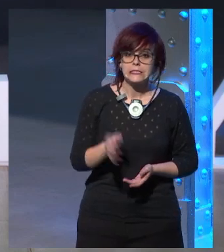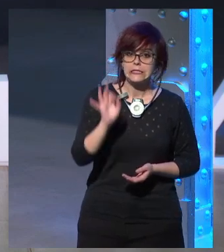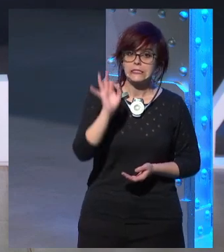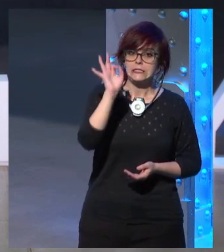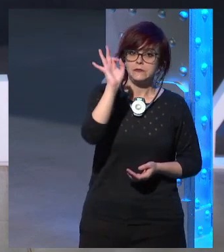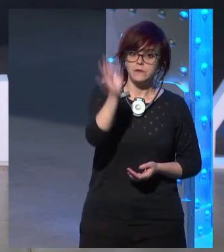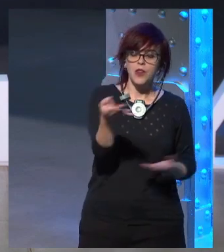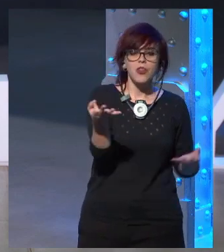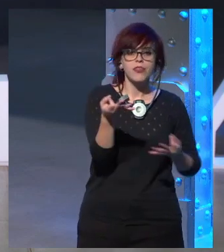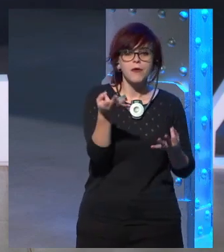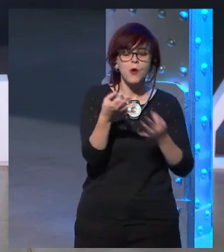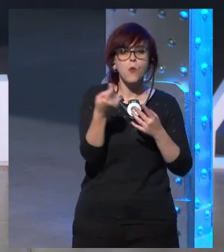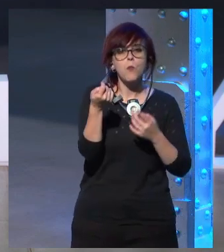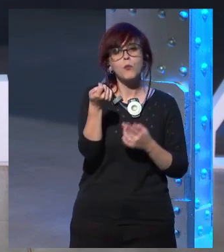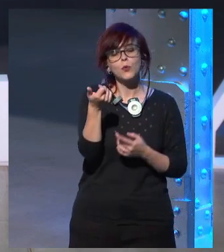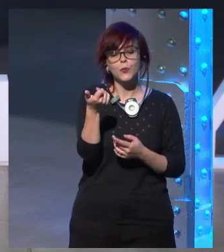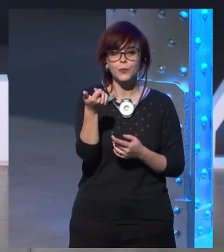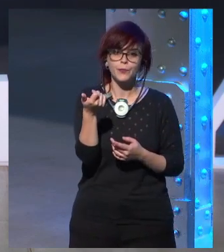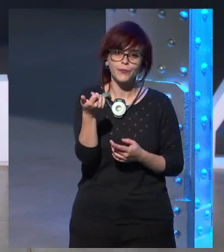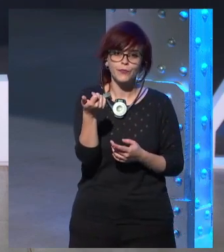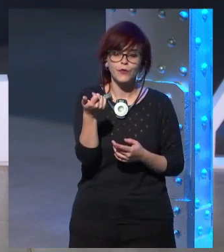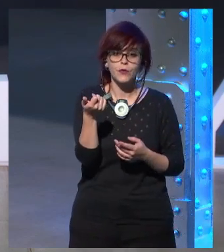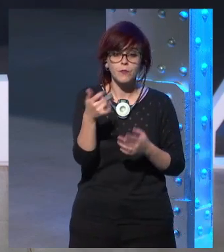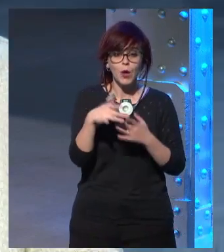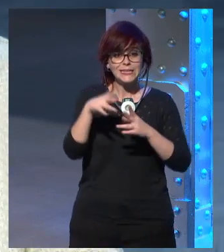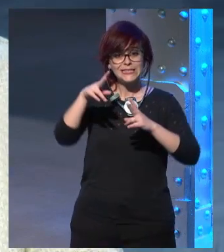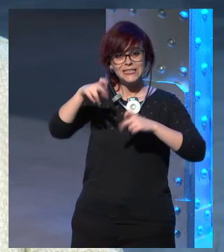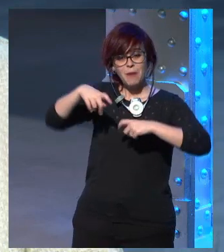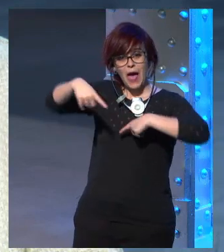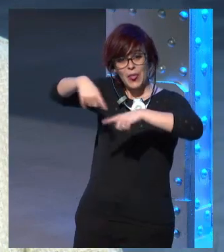of flow a little bit. So